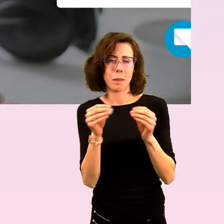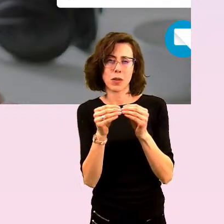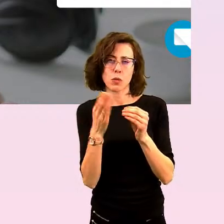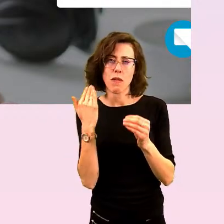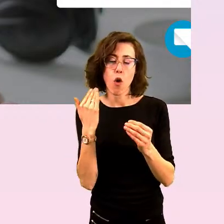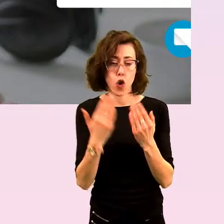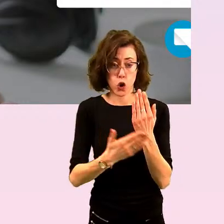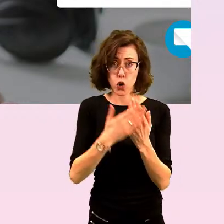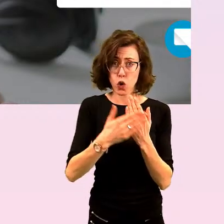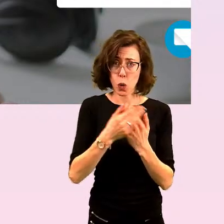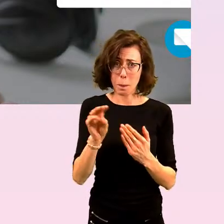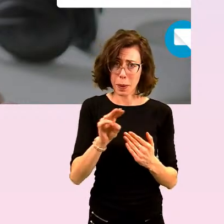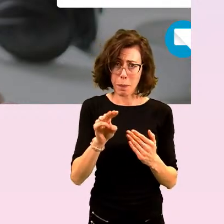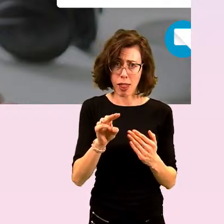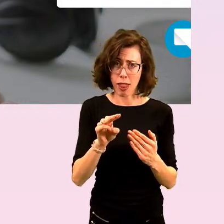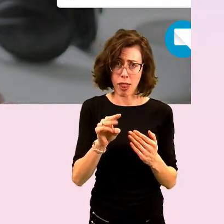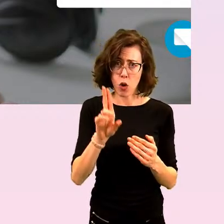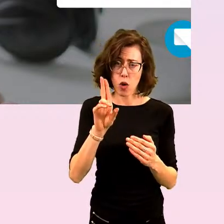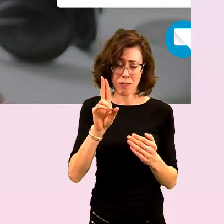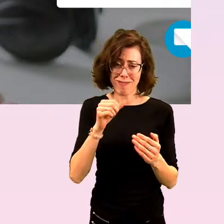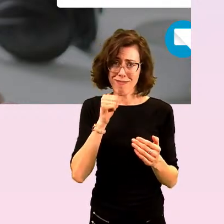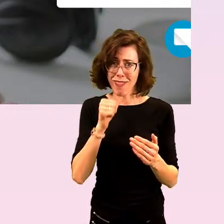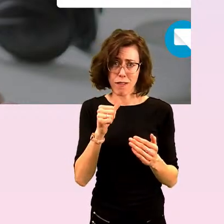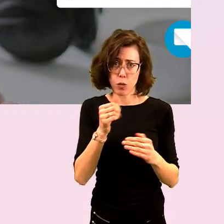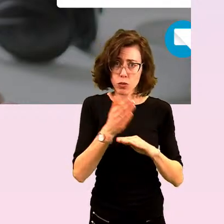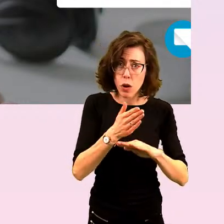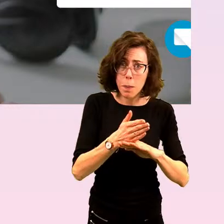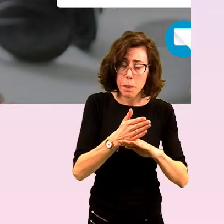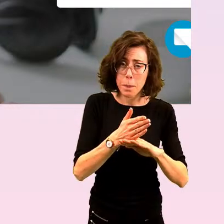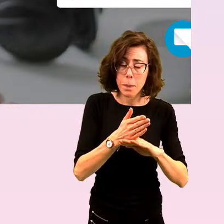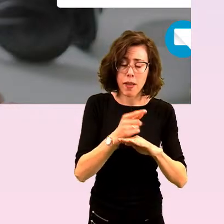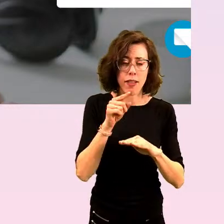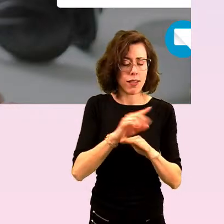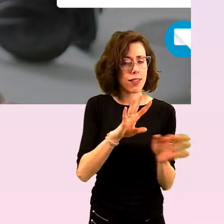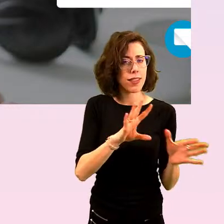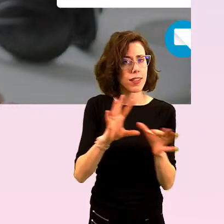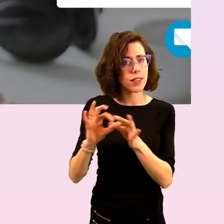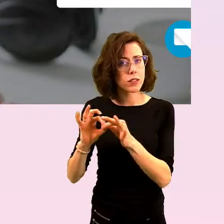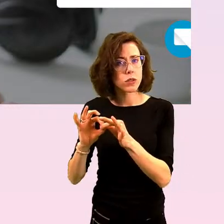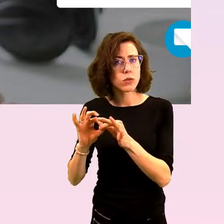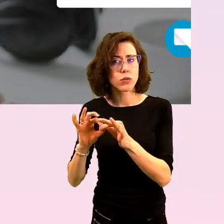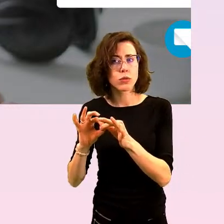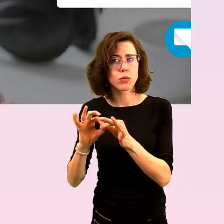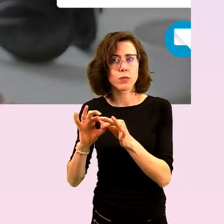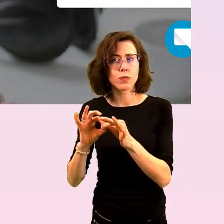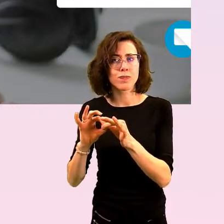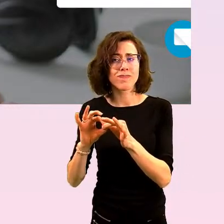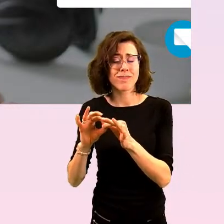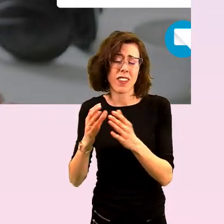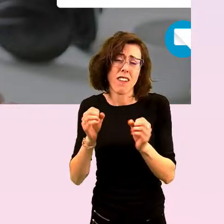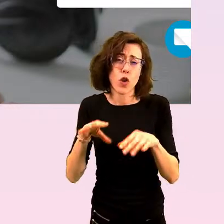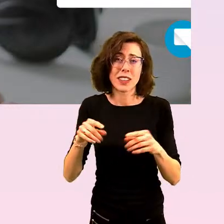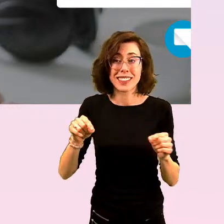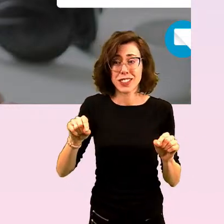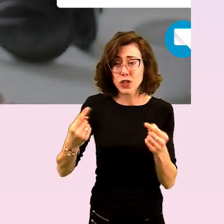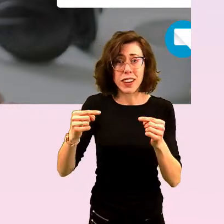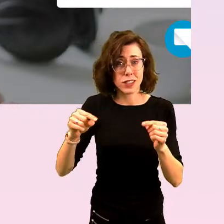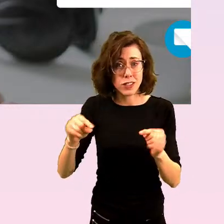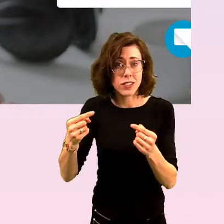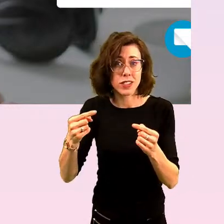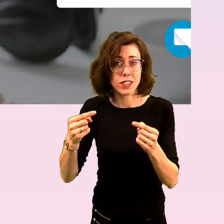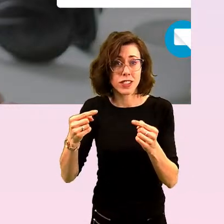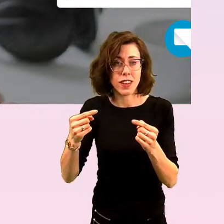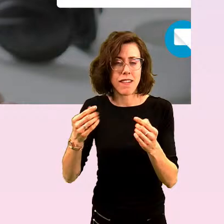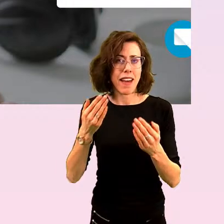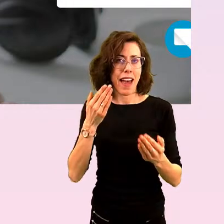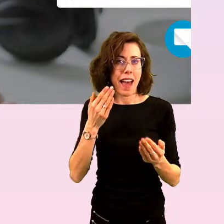unemployment, it is linked to maybe a wider sort of, it's still a challenge in some ways of how we get the story of